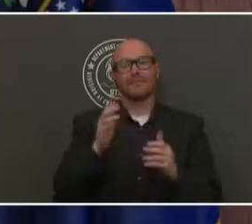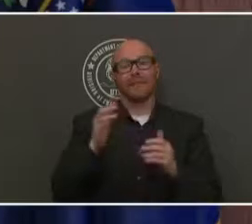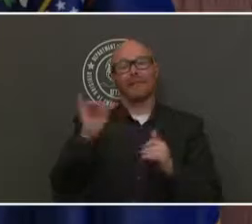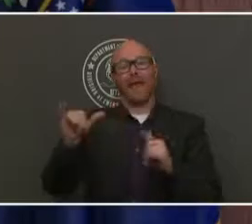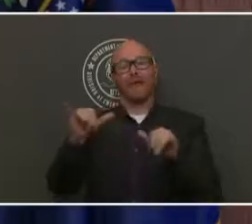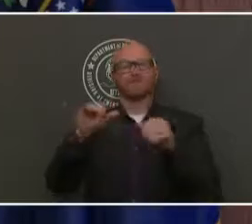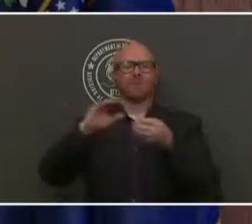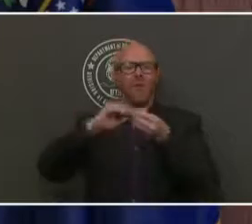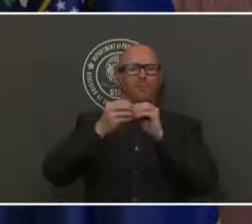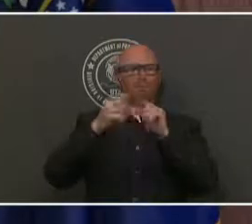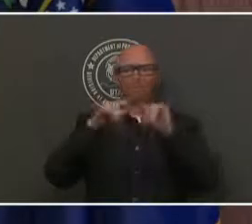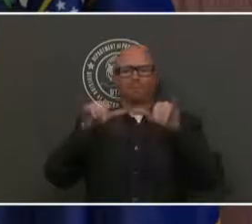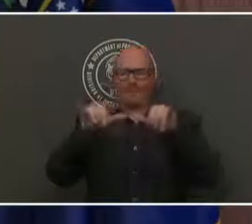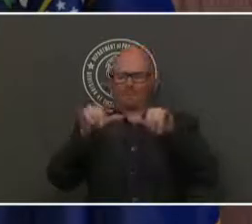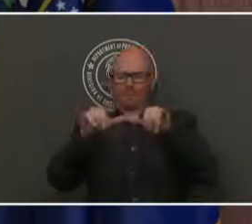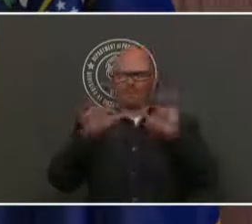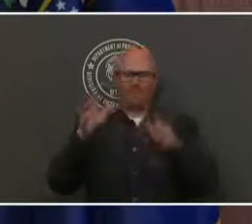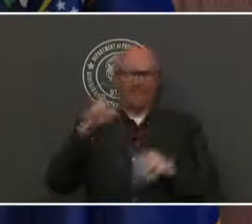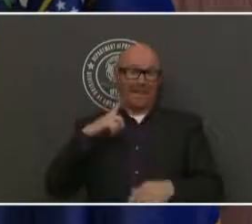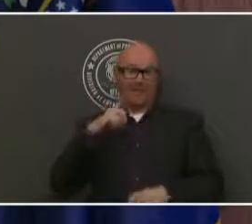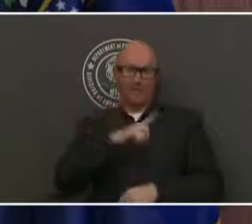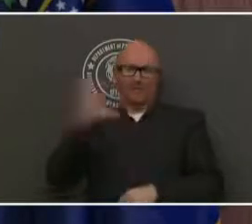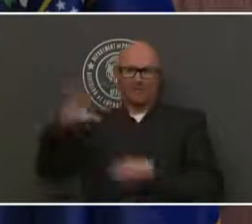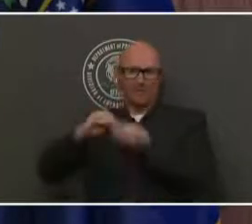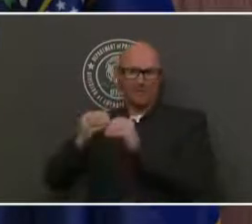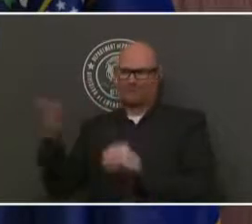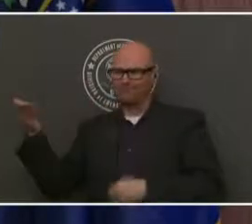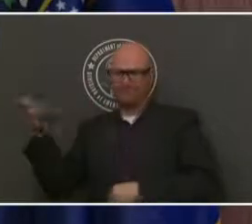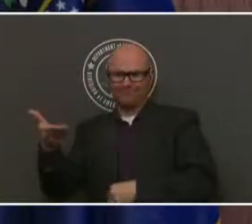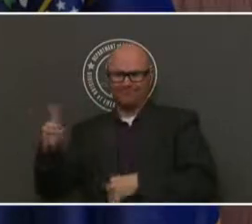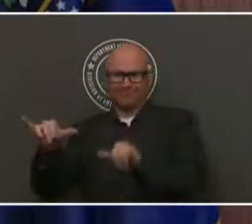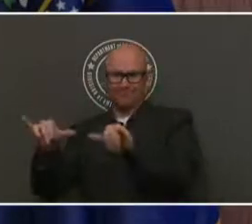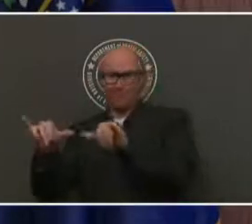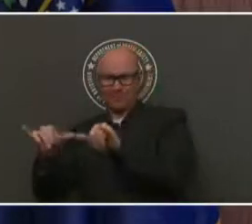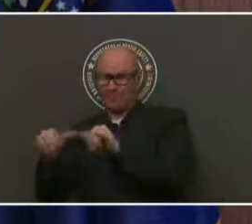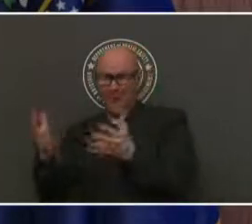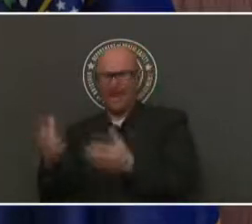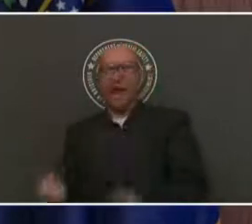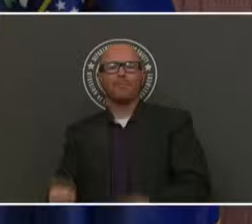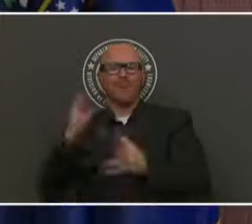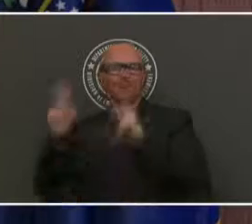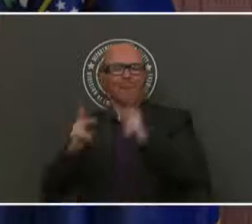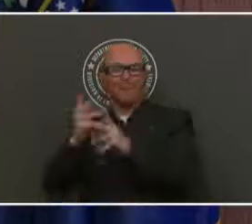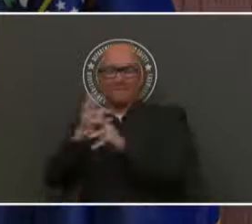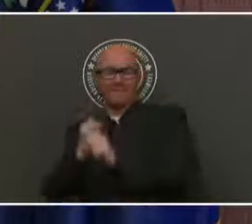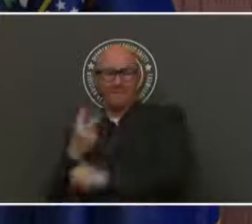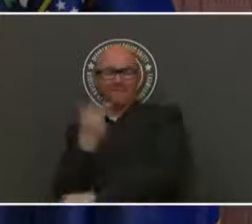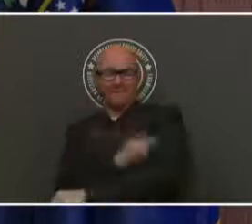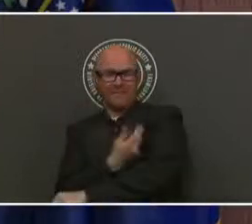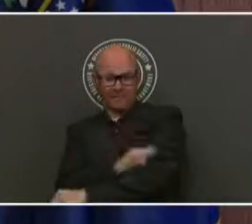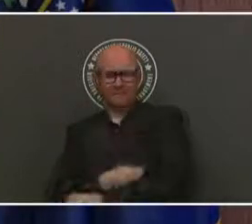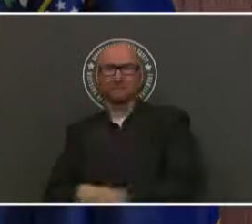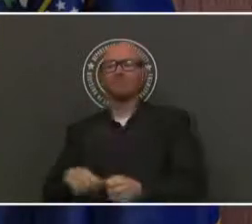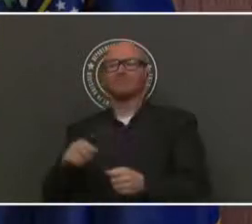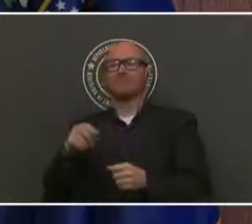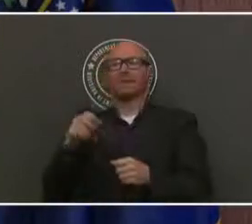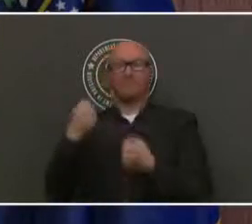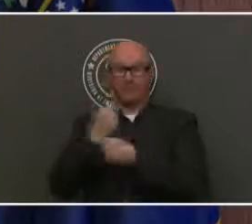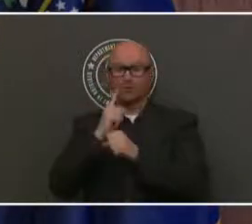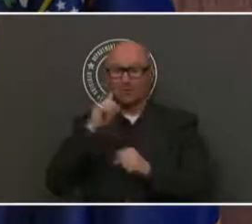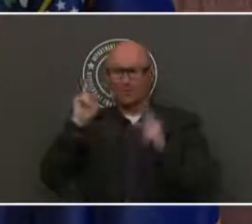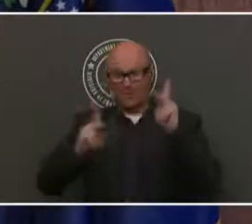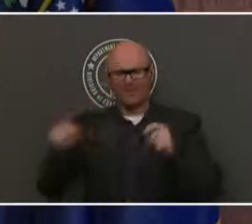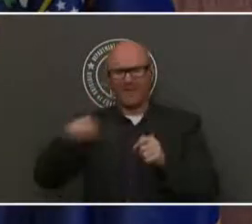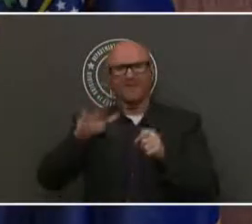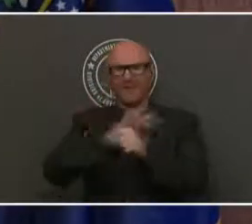by the legislature there is a good and laudable one. So getting those doses, getting them out there, getting people vaccinated, getting people fully vaccinated